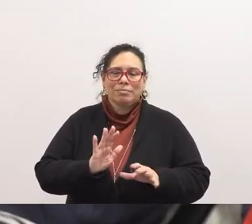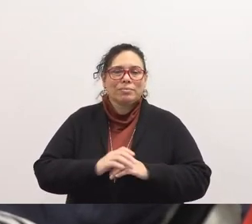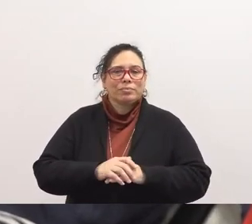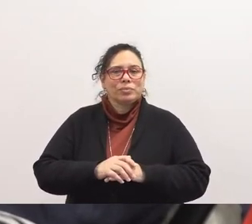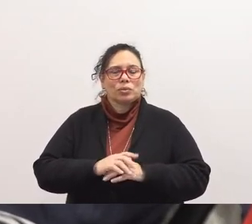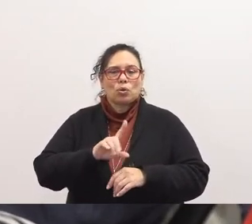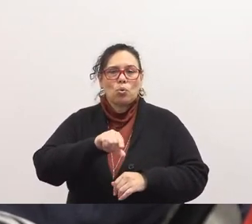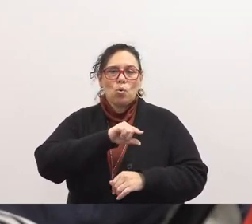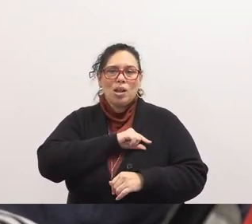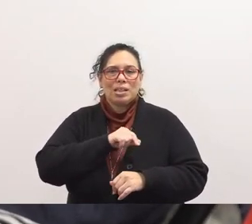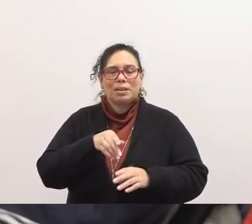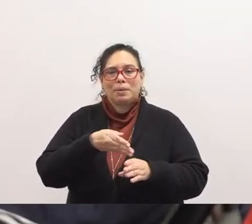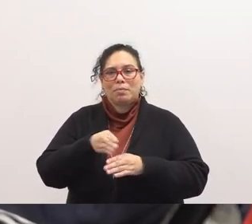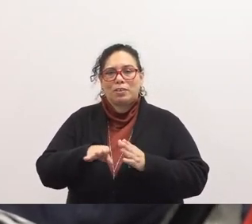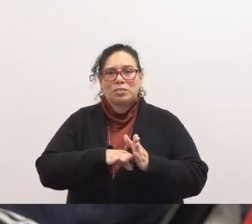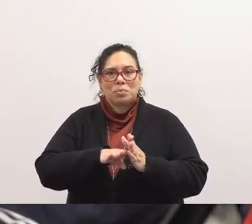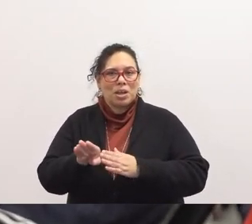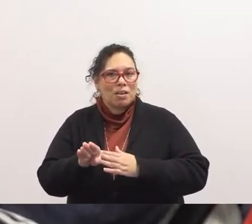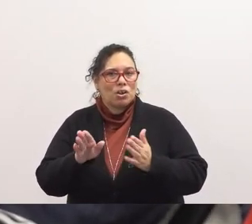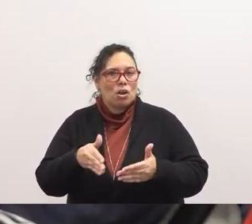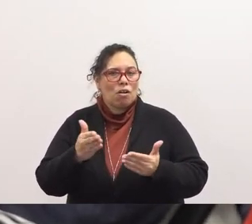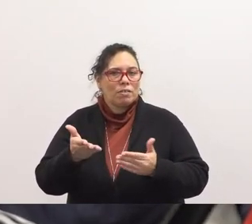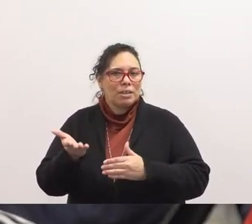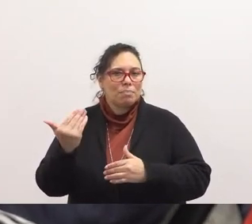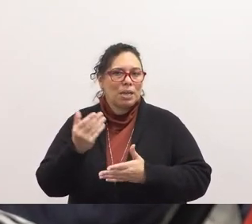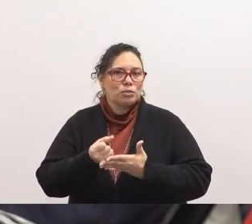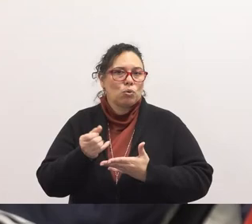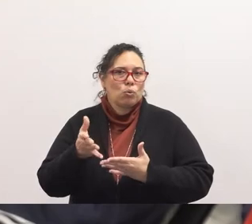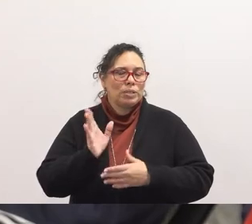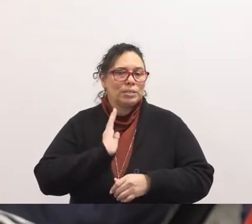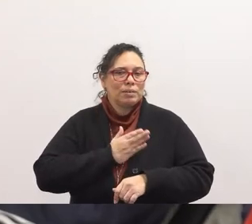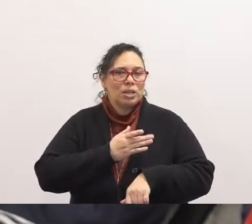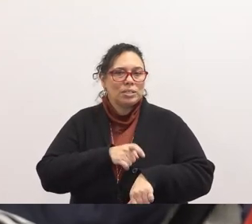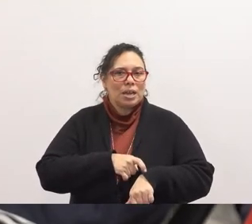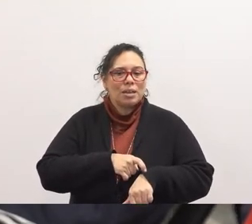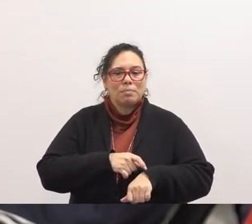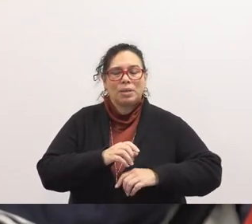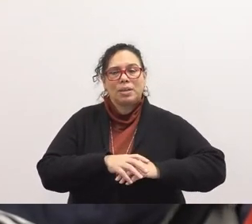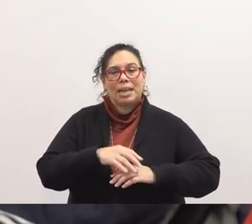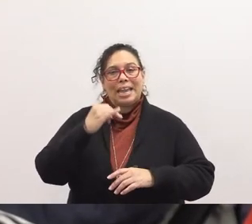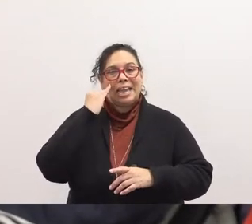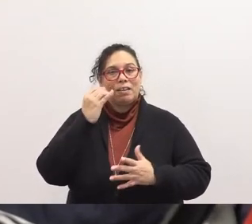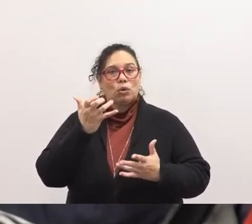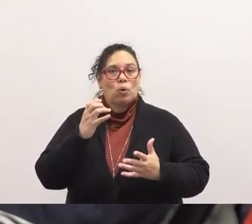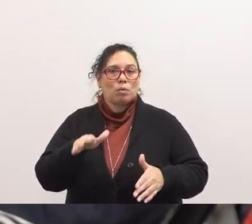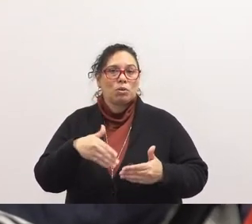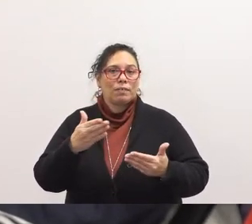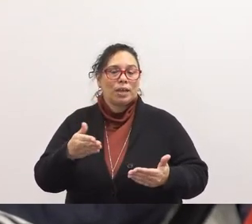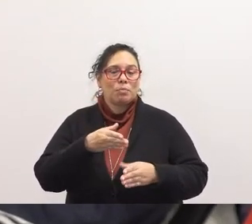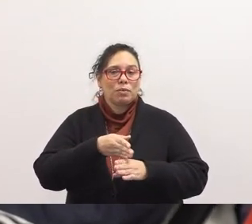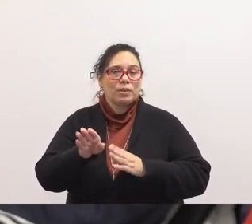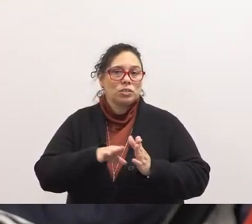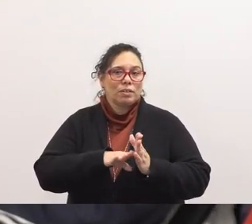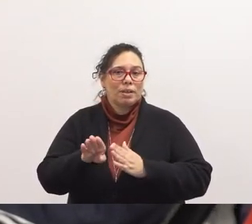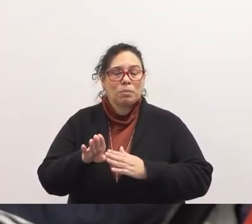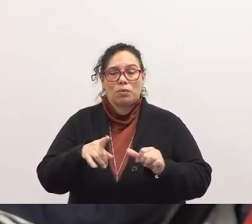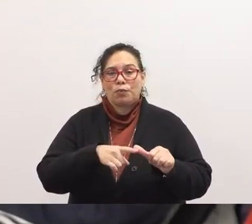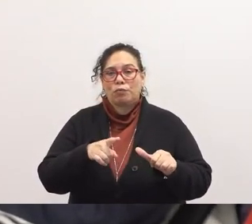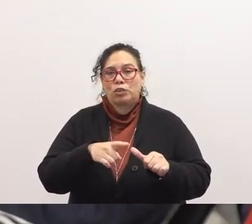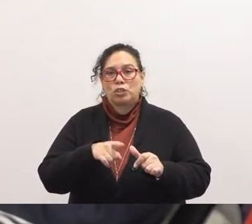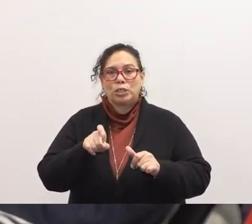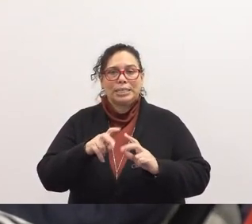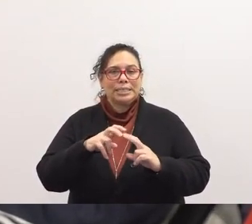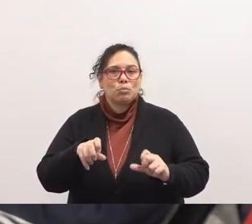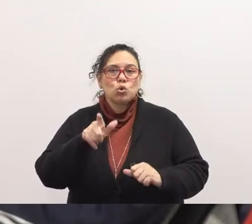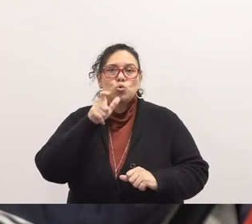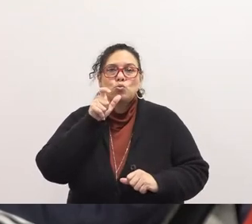the quality of the professional development offered in the past was a waste of our time. If you want to provide professional development, first you need to assess